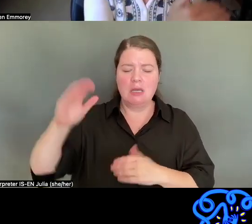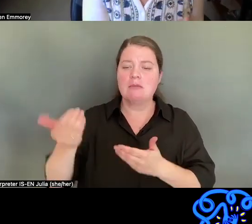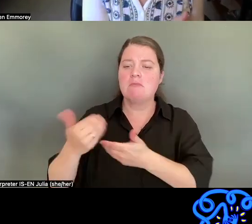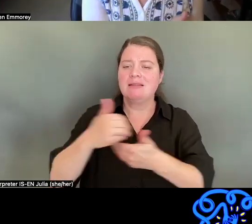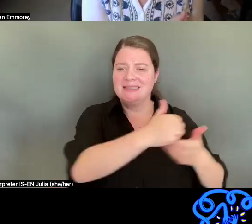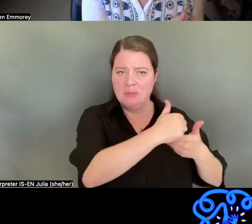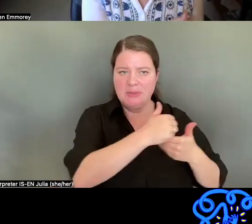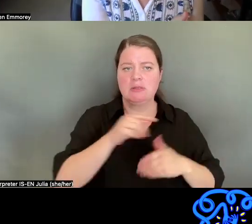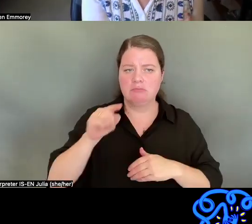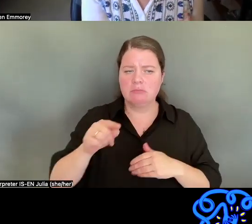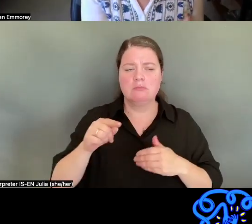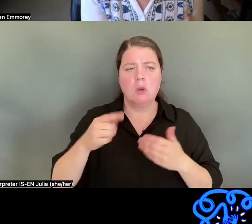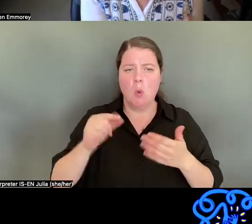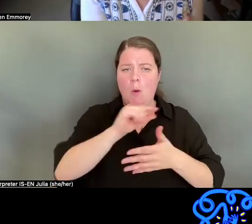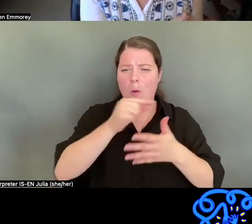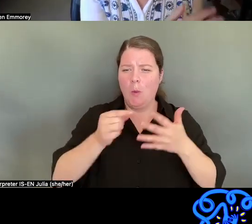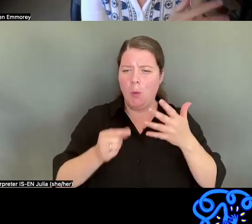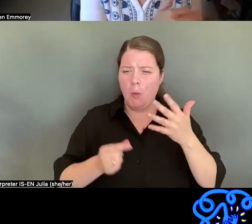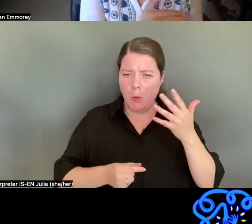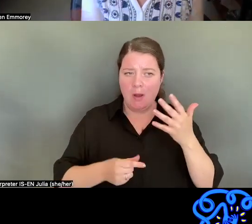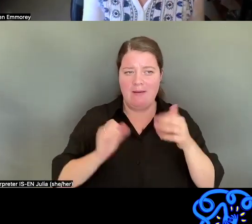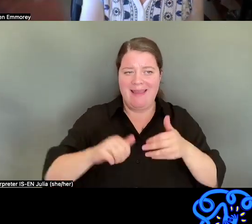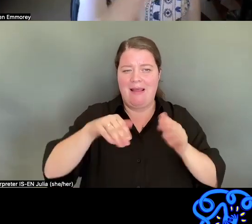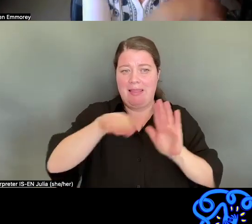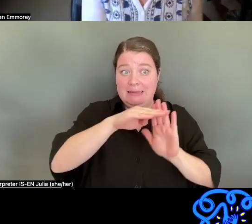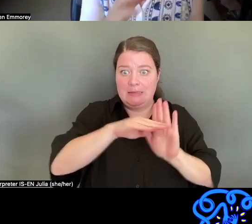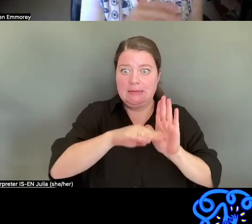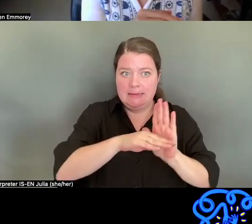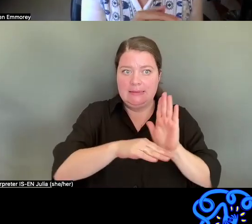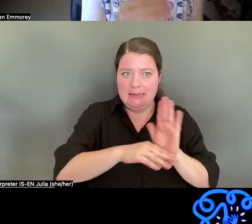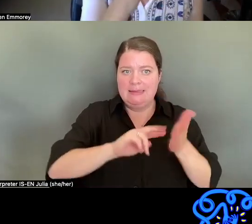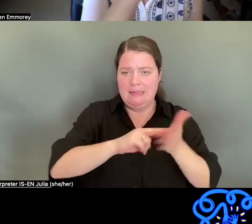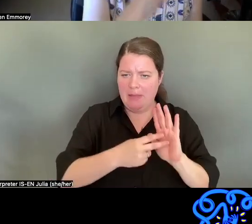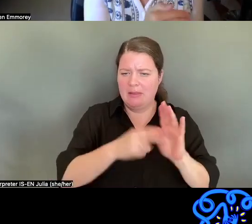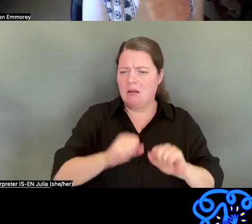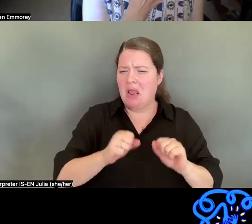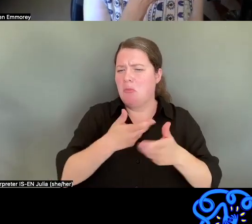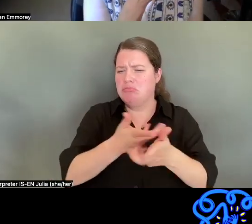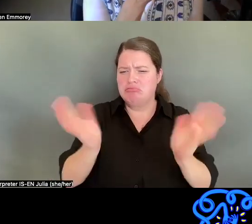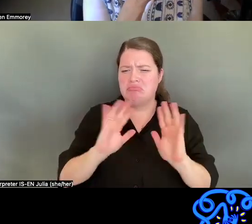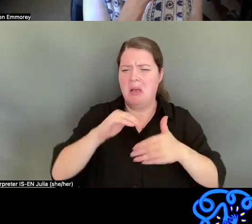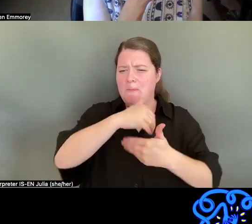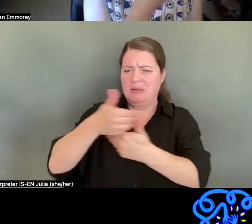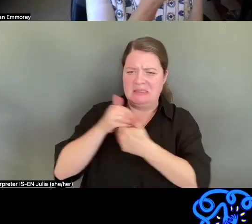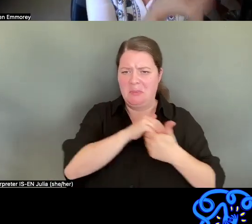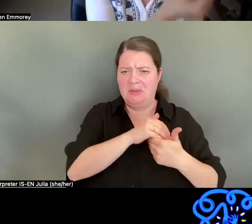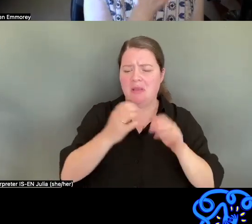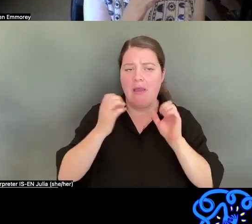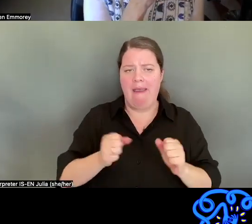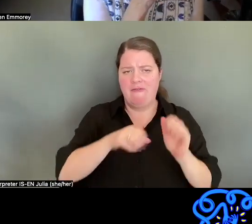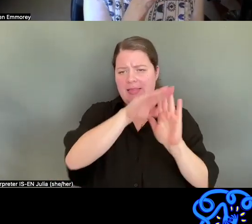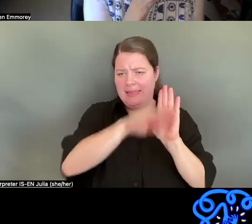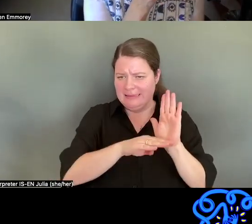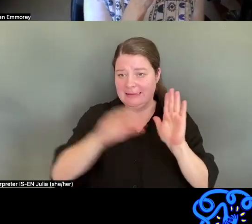many semantic features as they can. Okay, and you collect this from a large number of speakers, and you get a list of semantic features for a